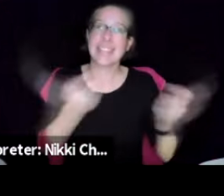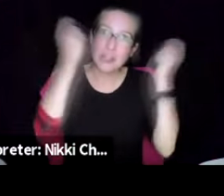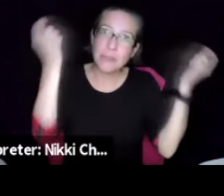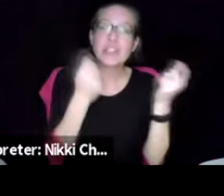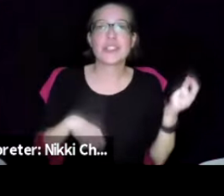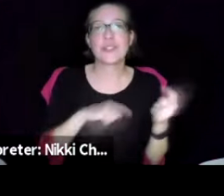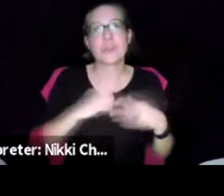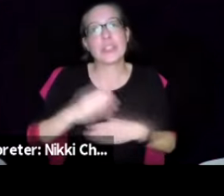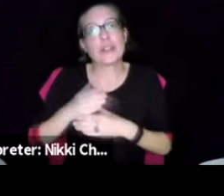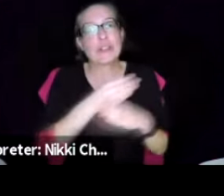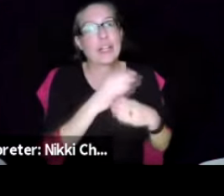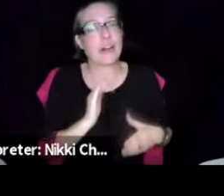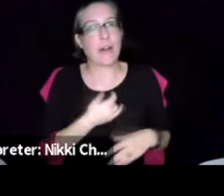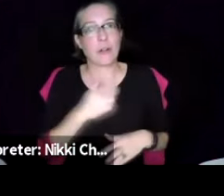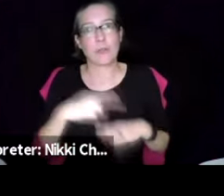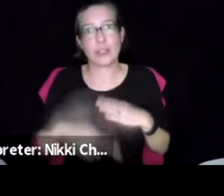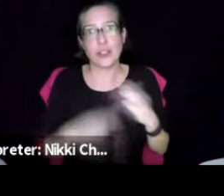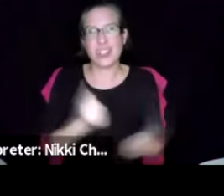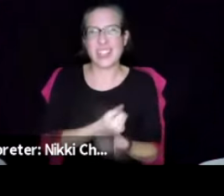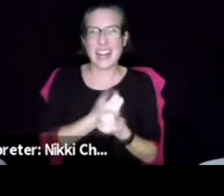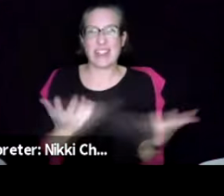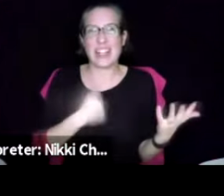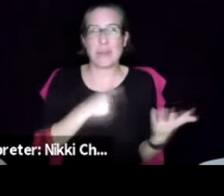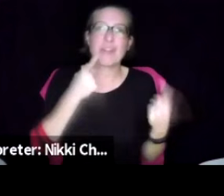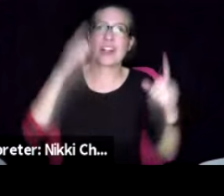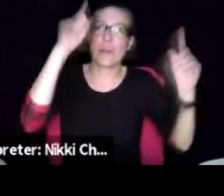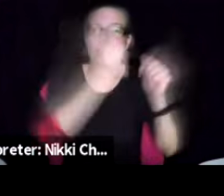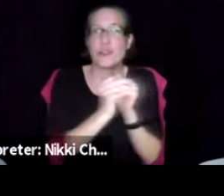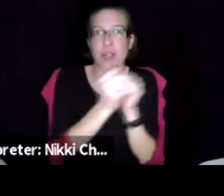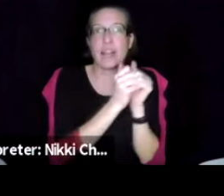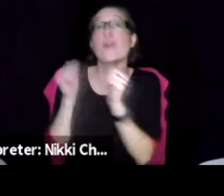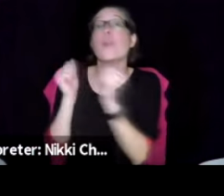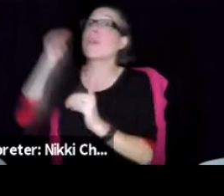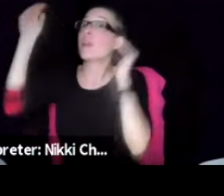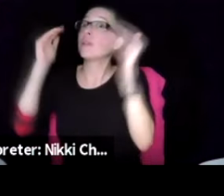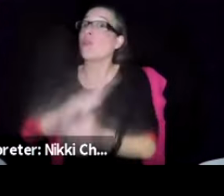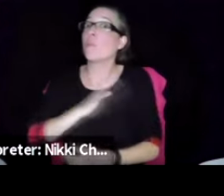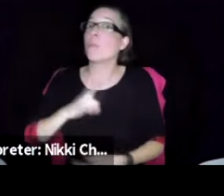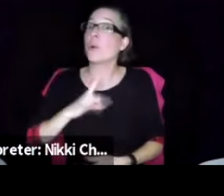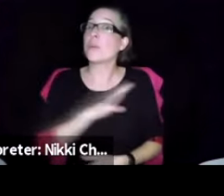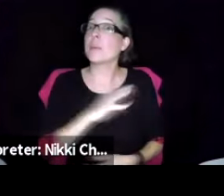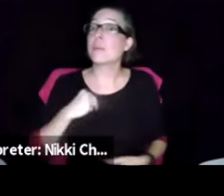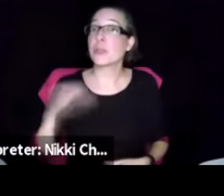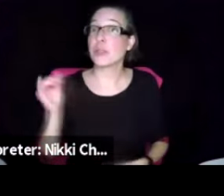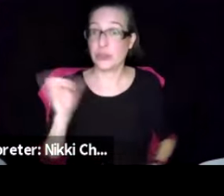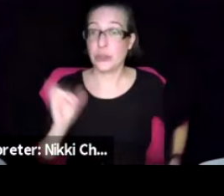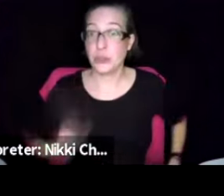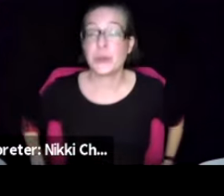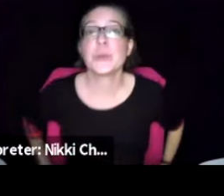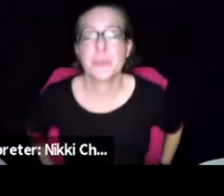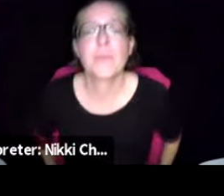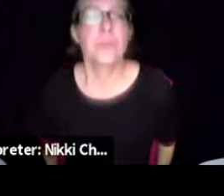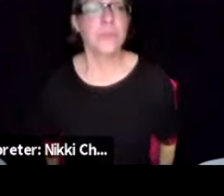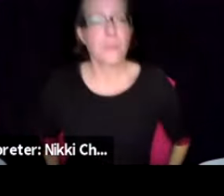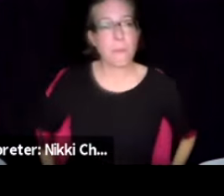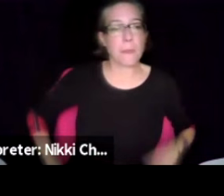our results and everything that we've accomplished together with our adult board members. And then we